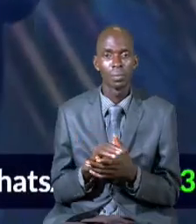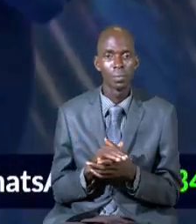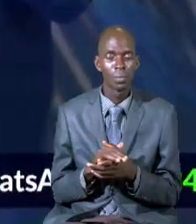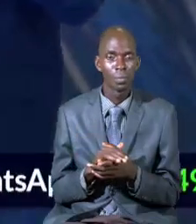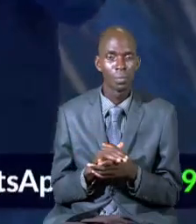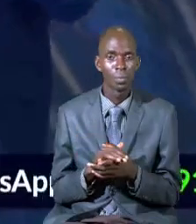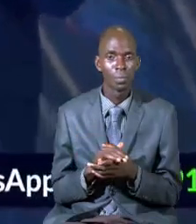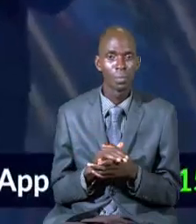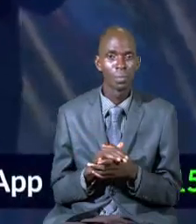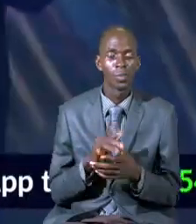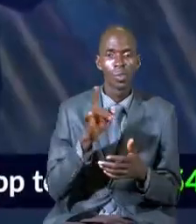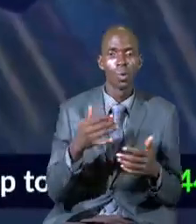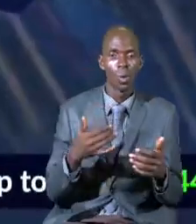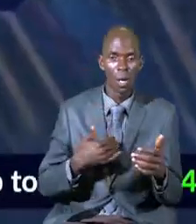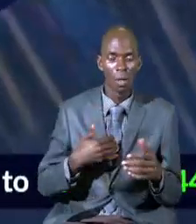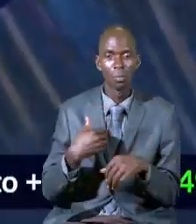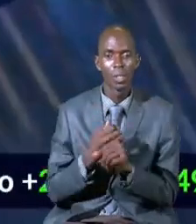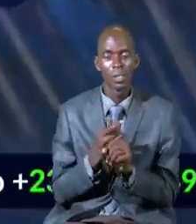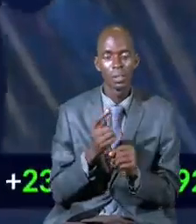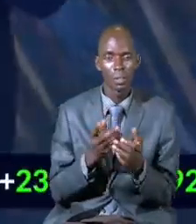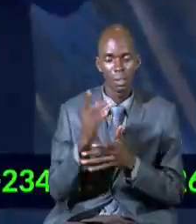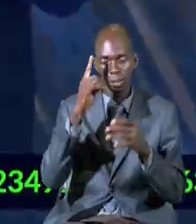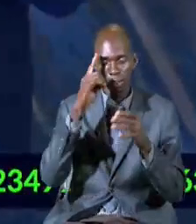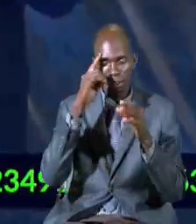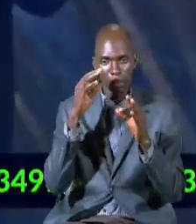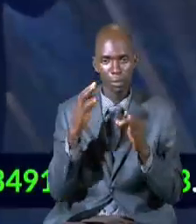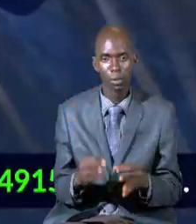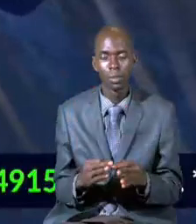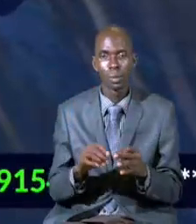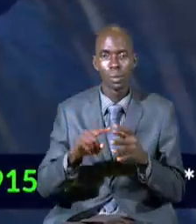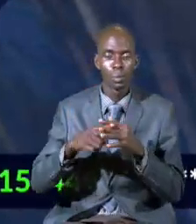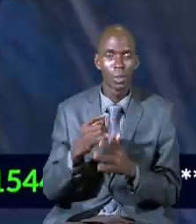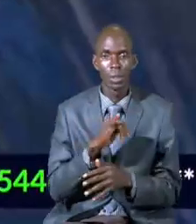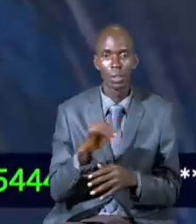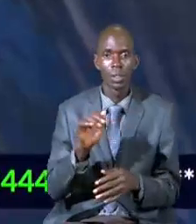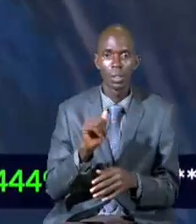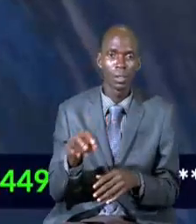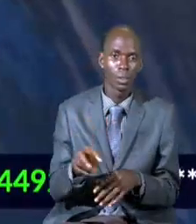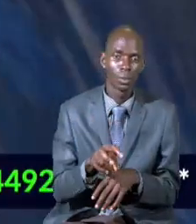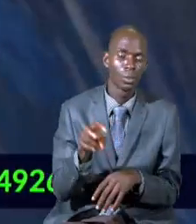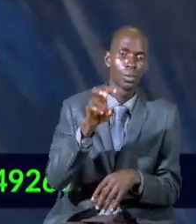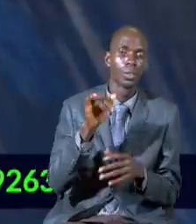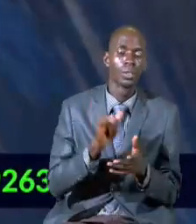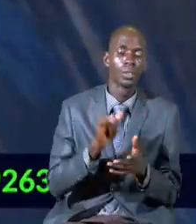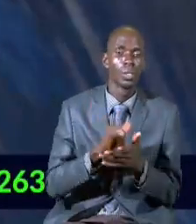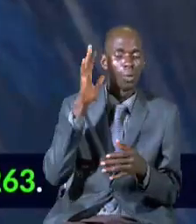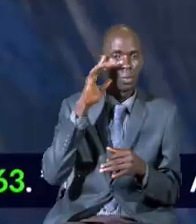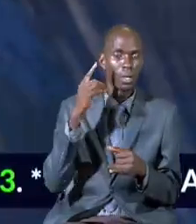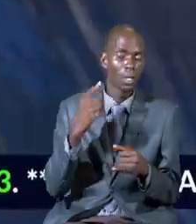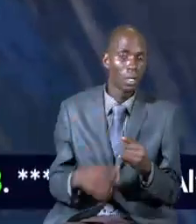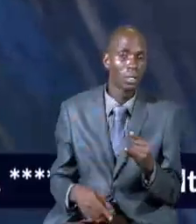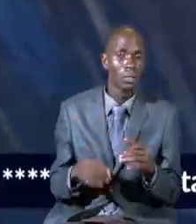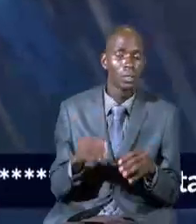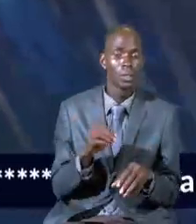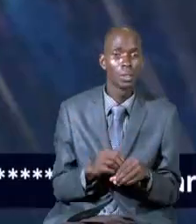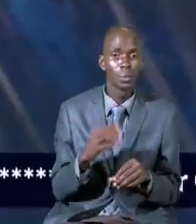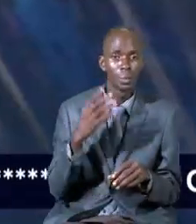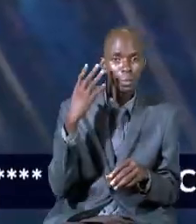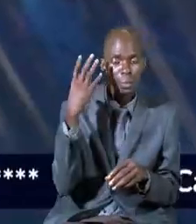Beginning a journey that will end in beauty, that will continue